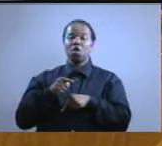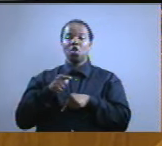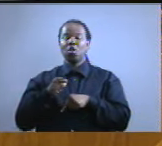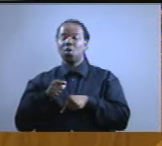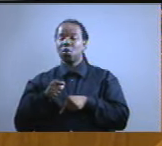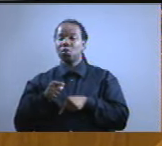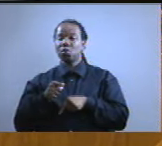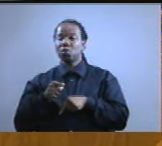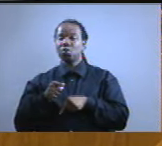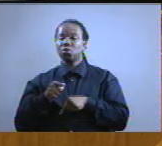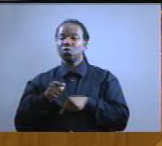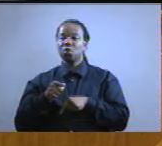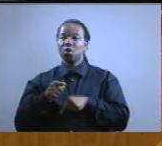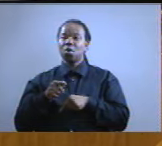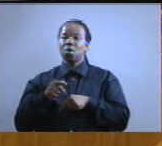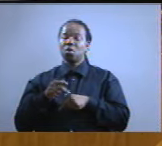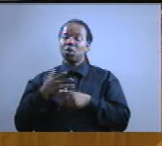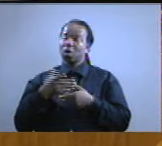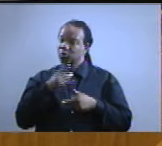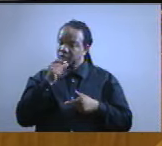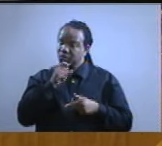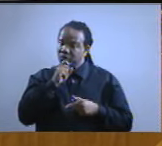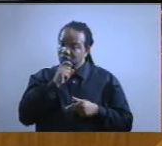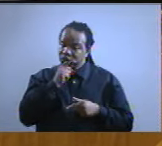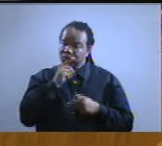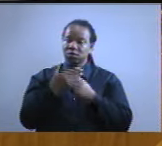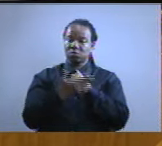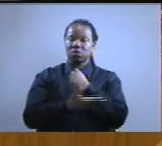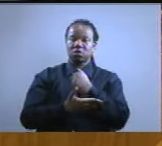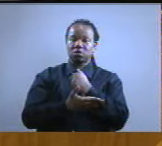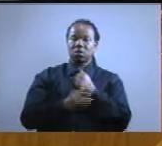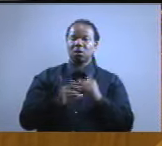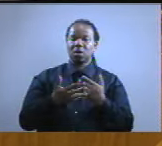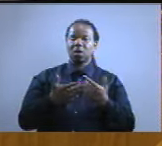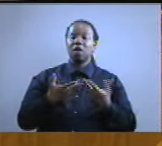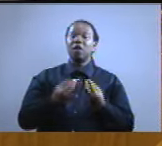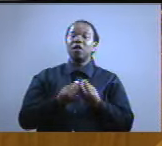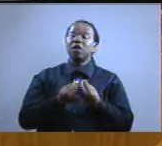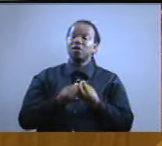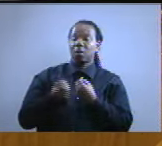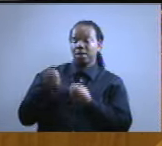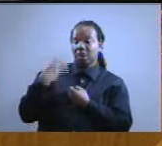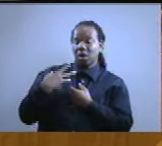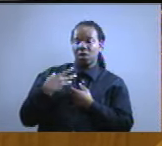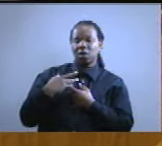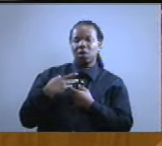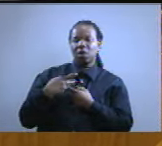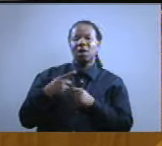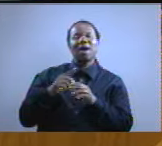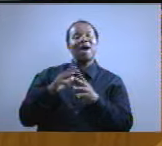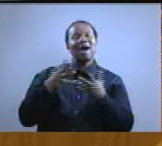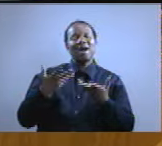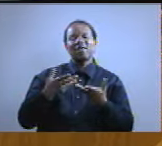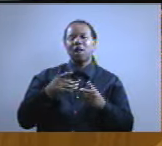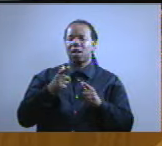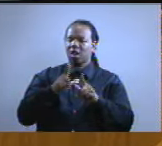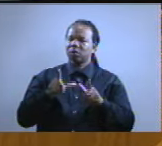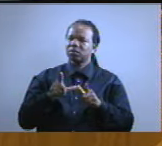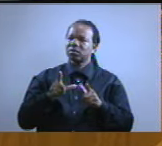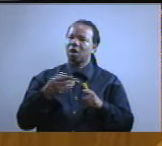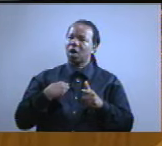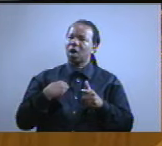se atirikari tirikusuyi na kurivariwa tirikari tiya ekufeni tita pushetiwa